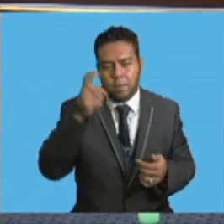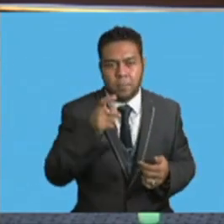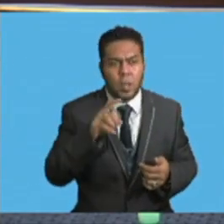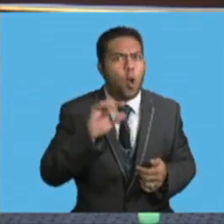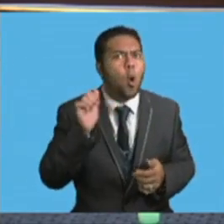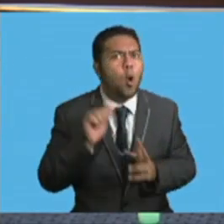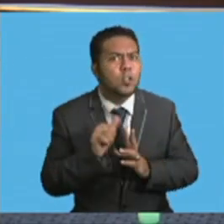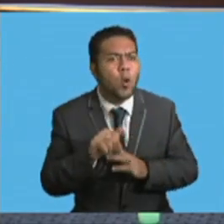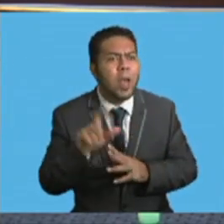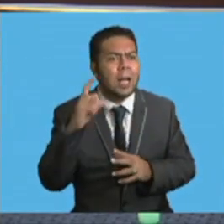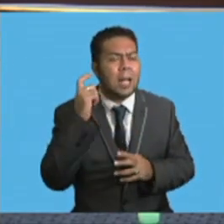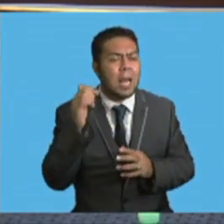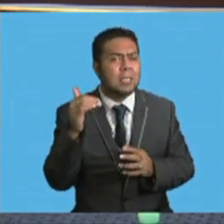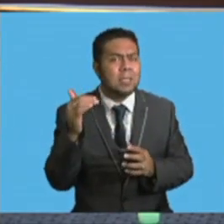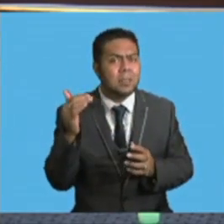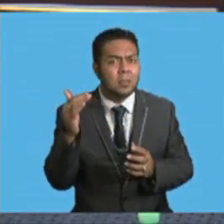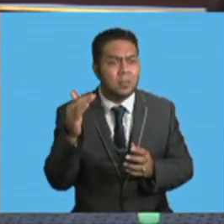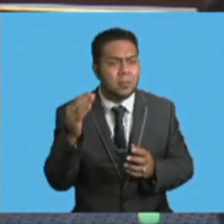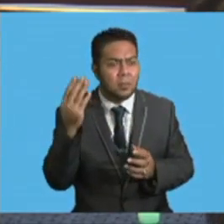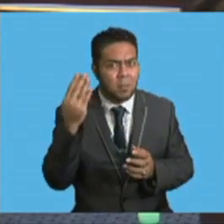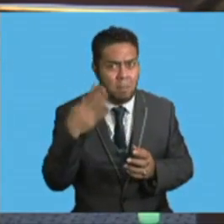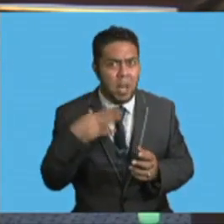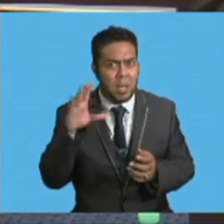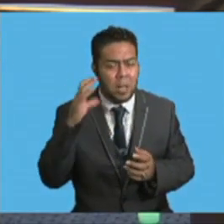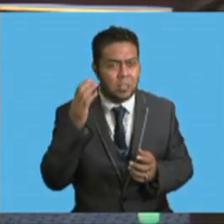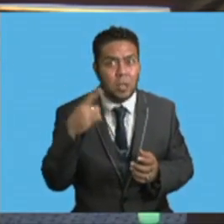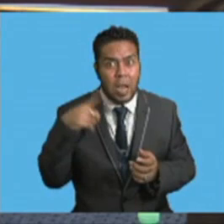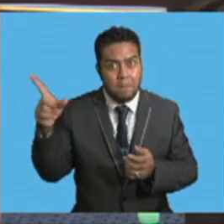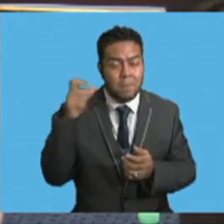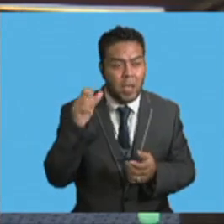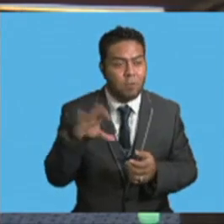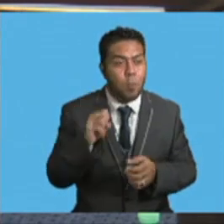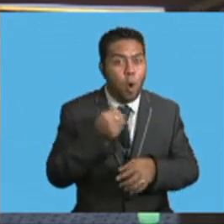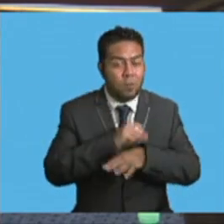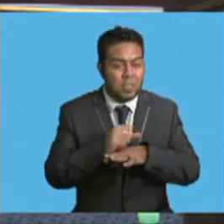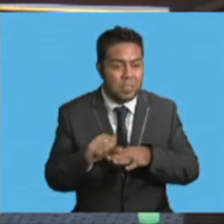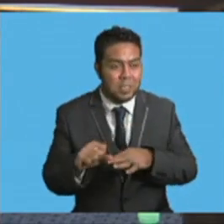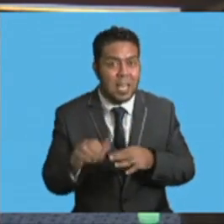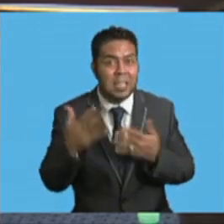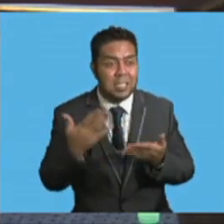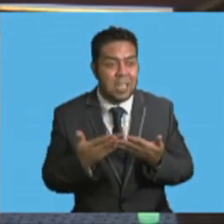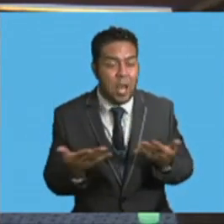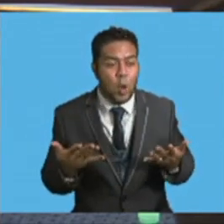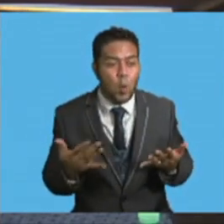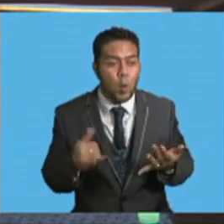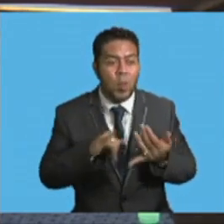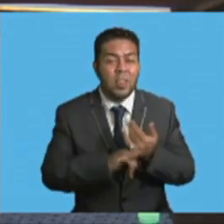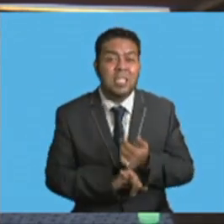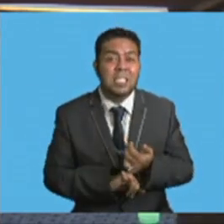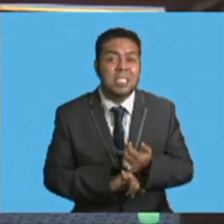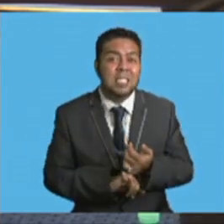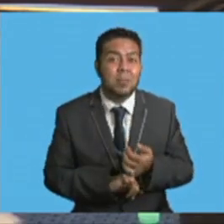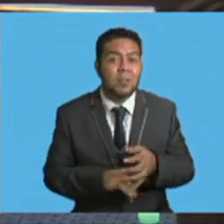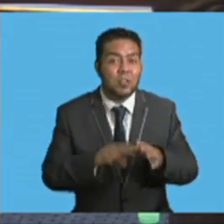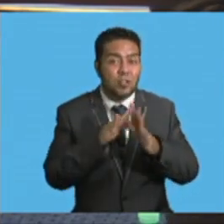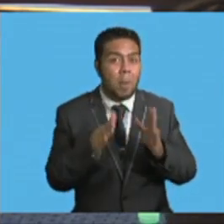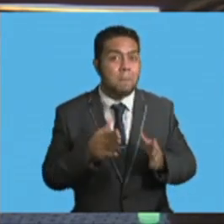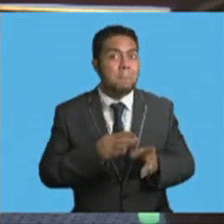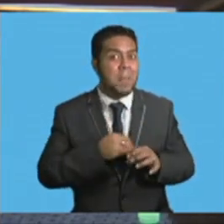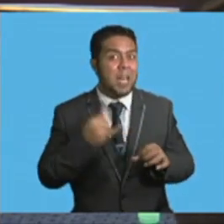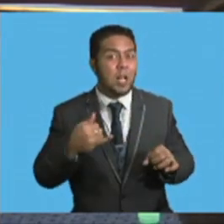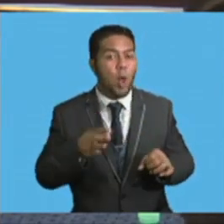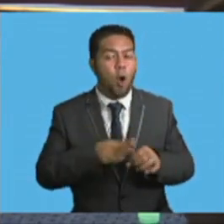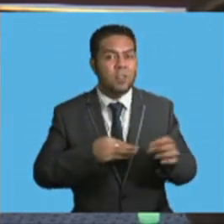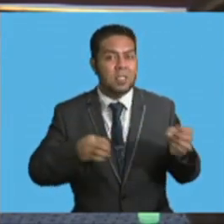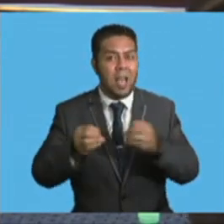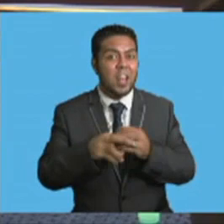classmate of mine who has been able to come back from overseas is now the subdivision medical officer in Vunindau, sharing his